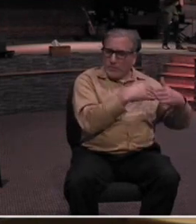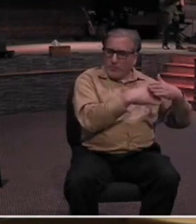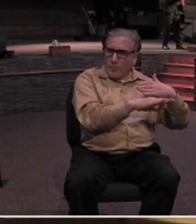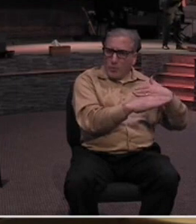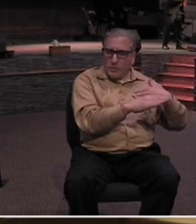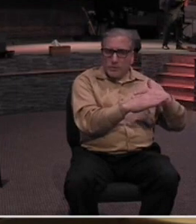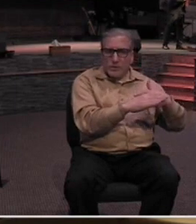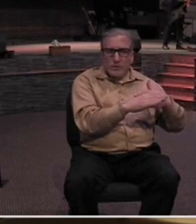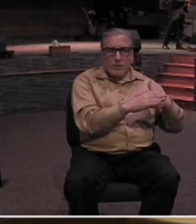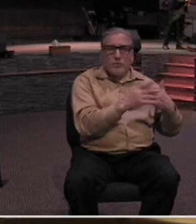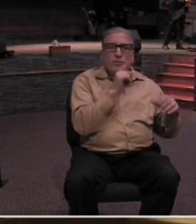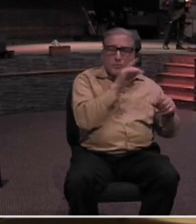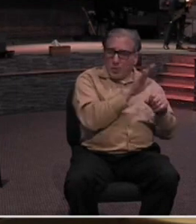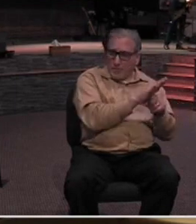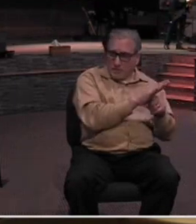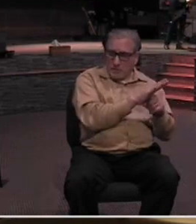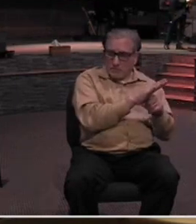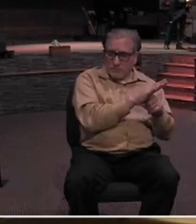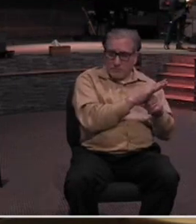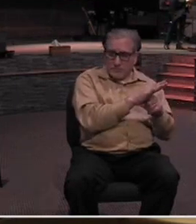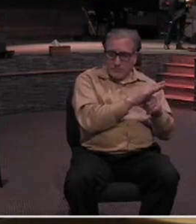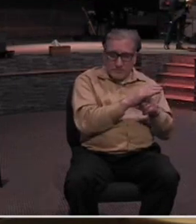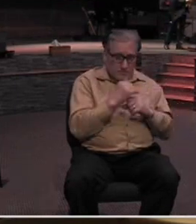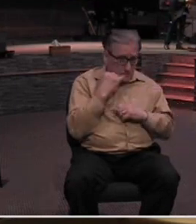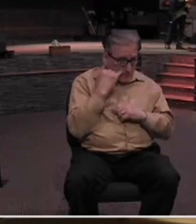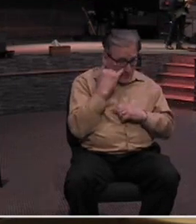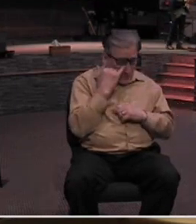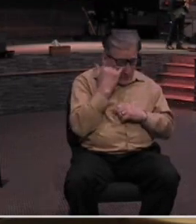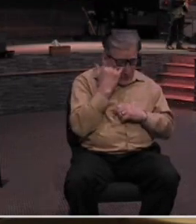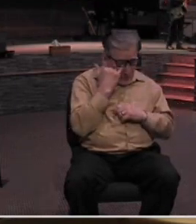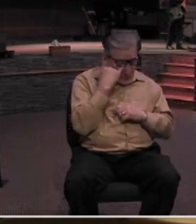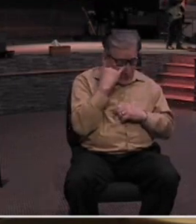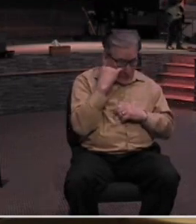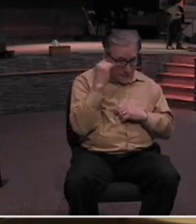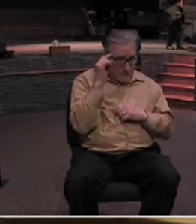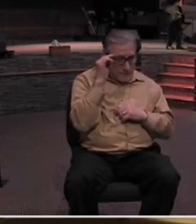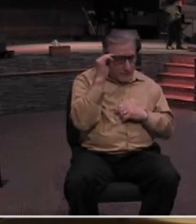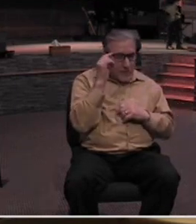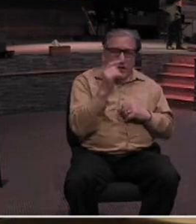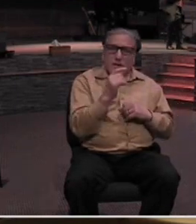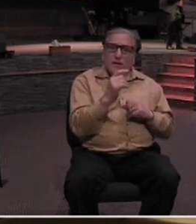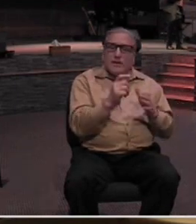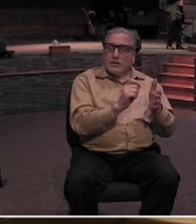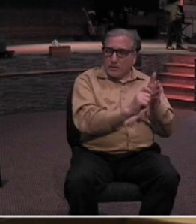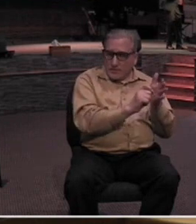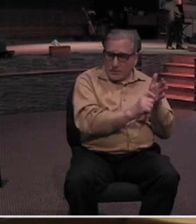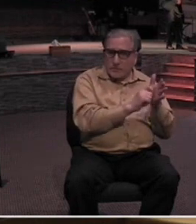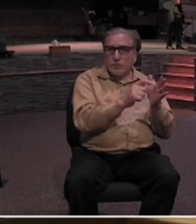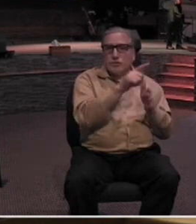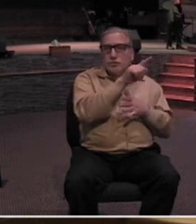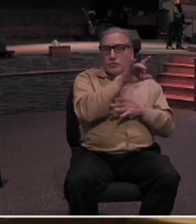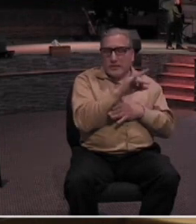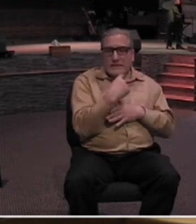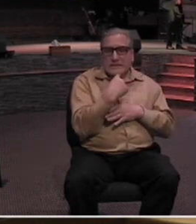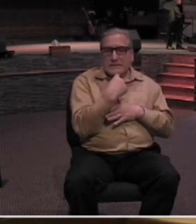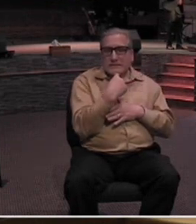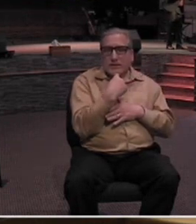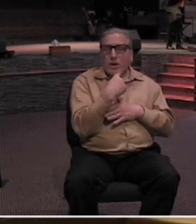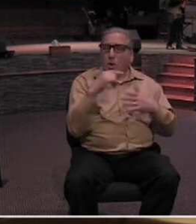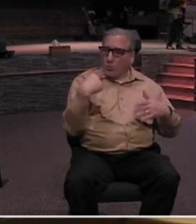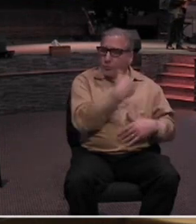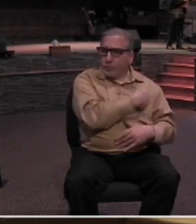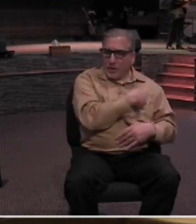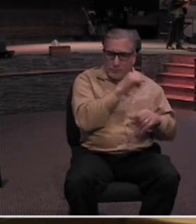through promise. Can somebody say promise? The Apostle Paul went on to write in verse number 28, now we, brothers and sisters,